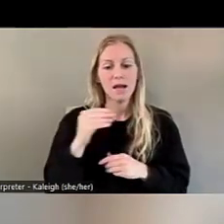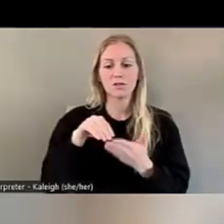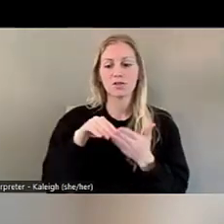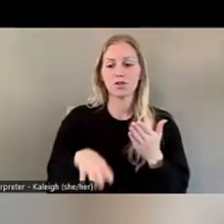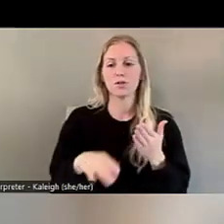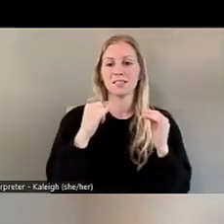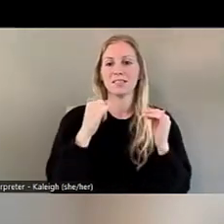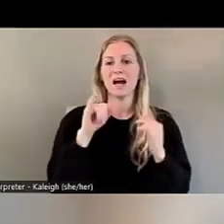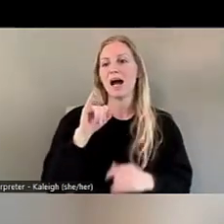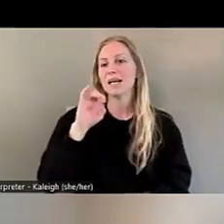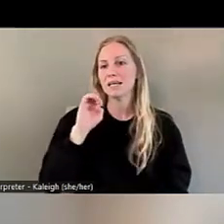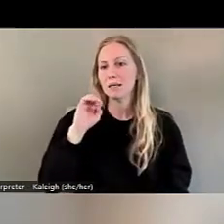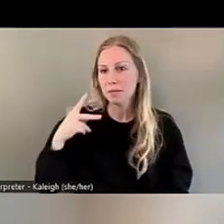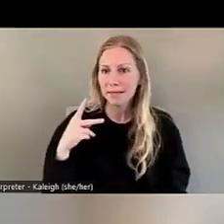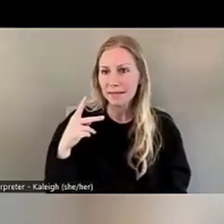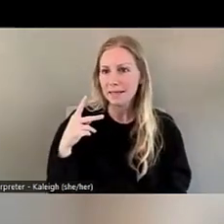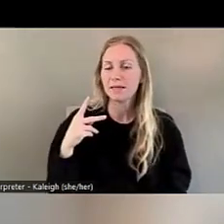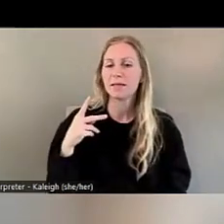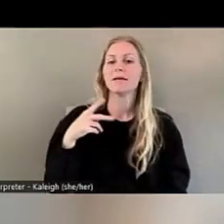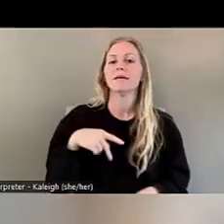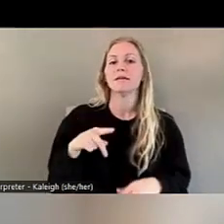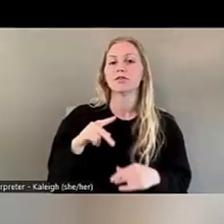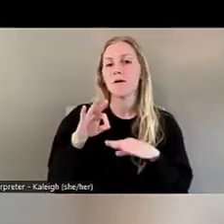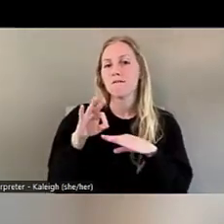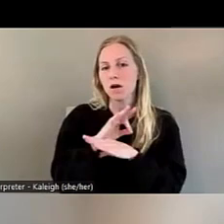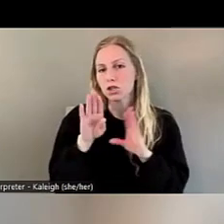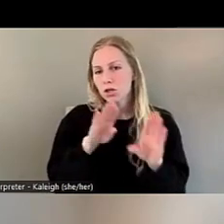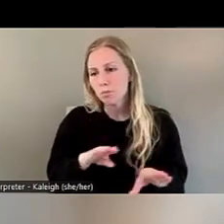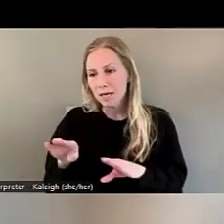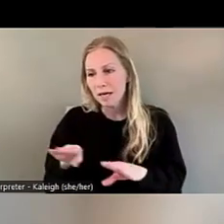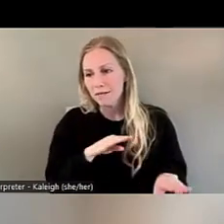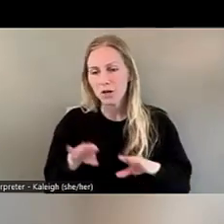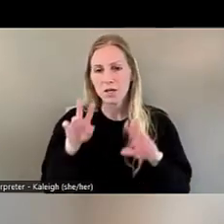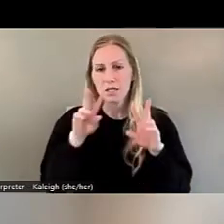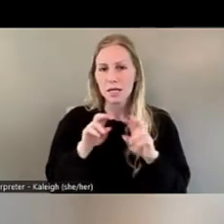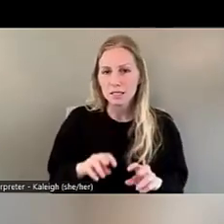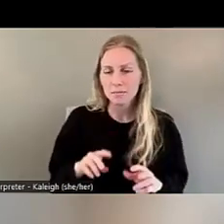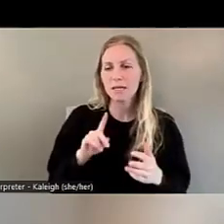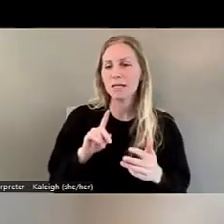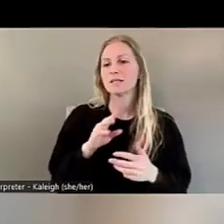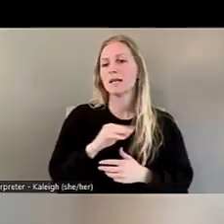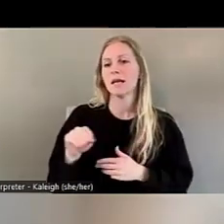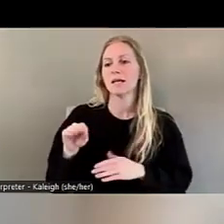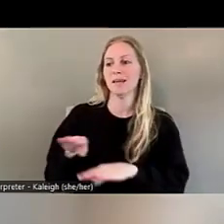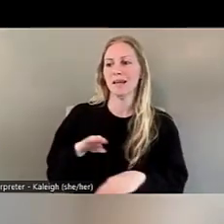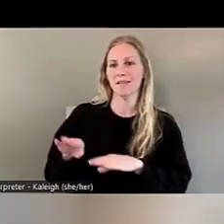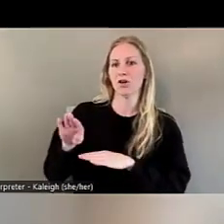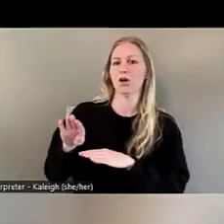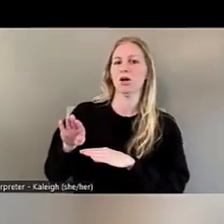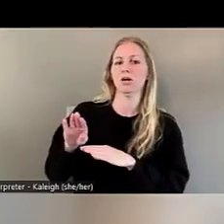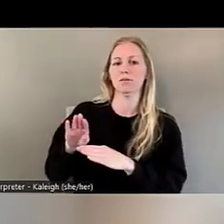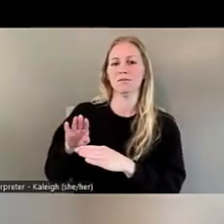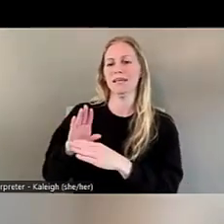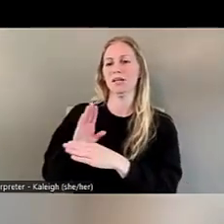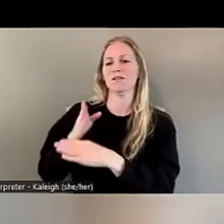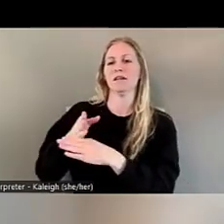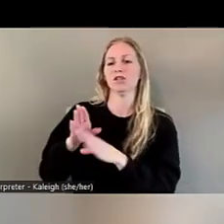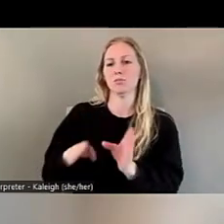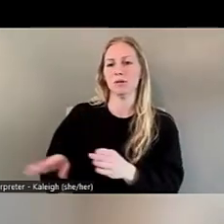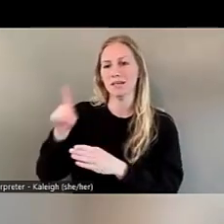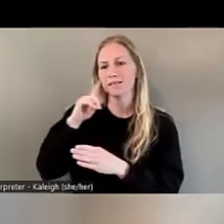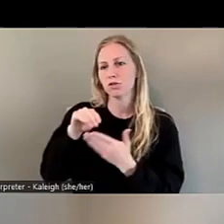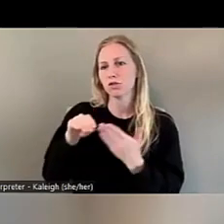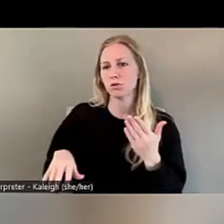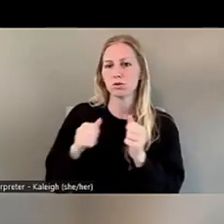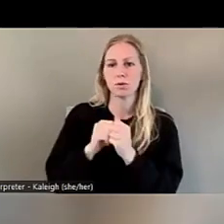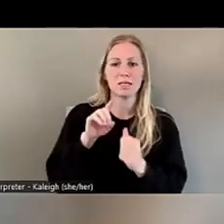individualized education plans, functional behavior assessments, and behavioral intervention plans for students with disabilities who